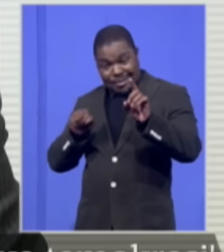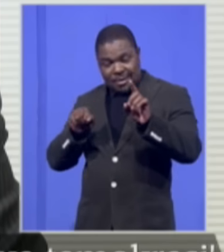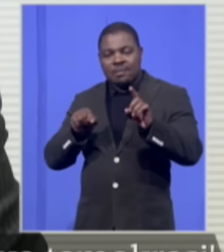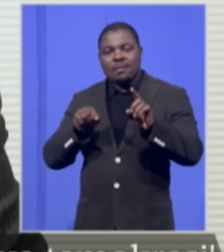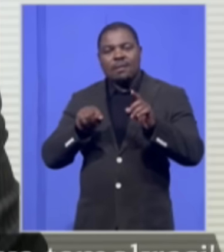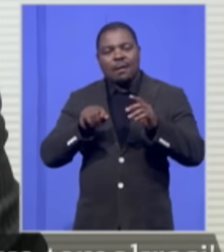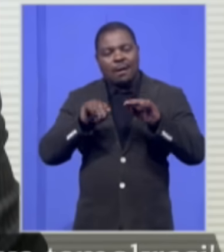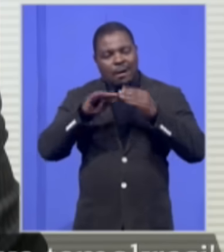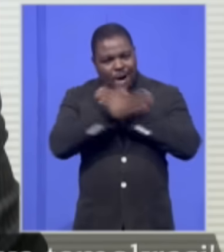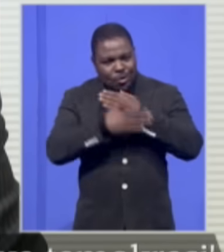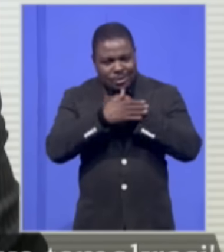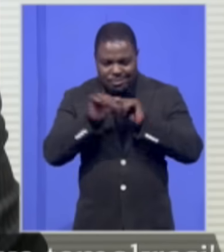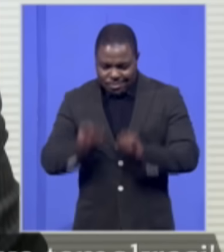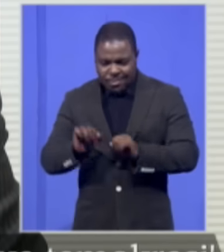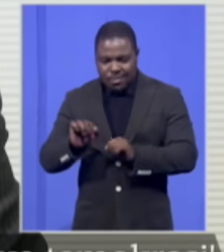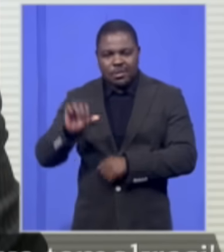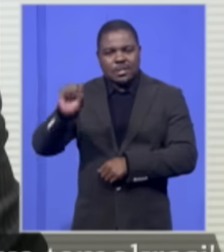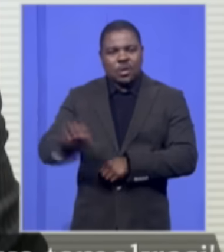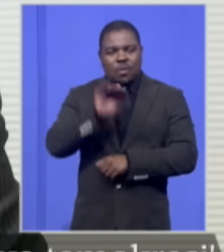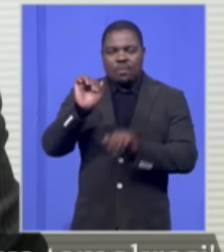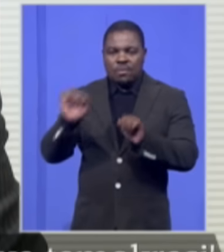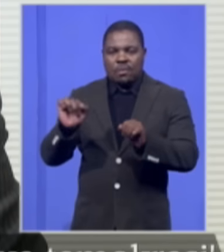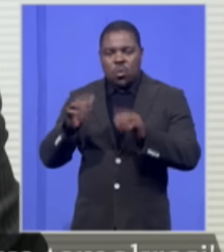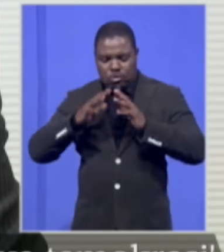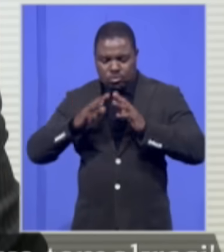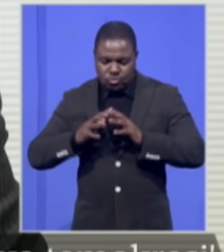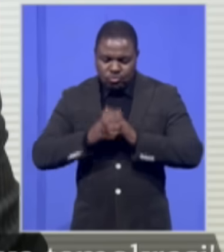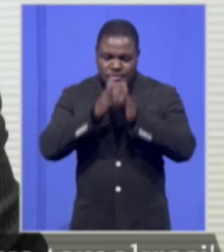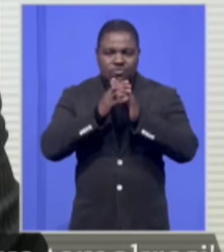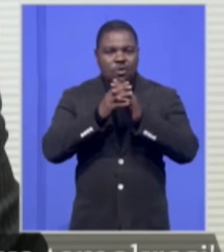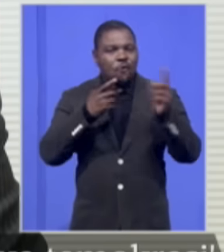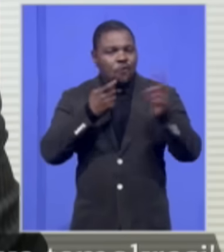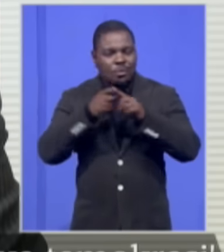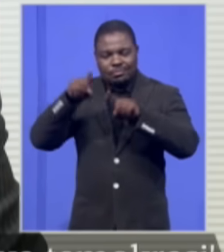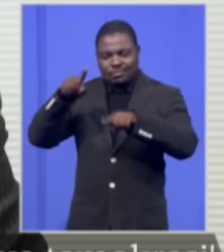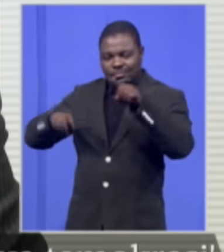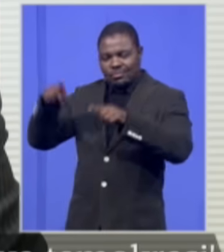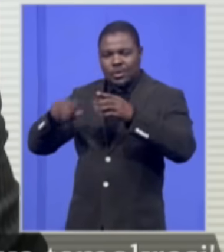belongs to all South Africans, united in their diversity.